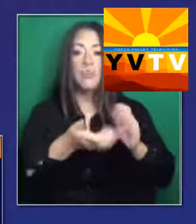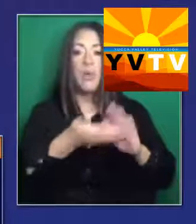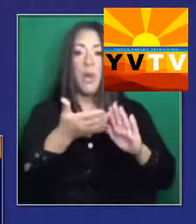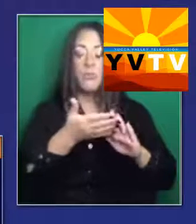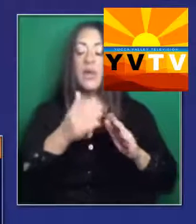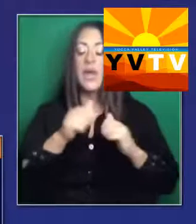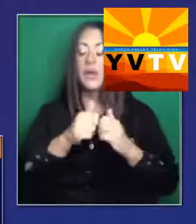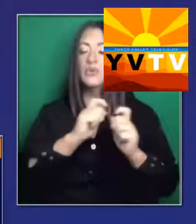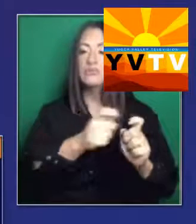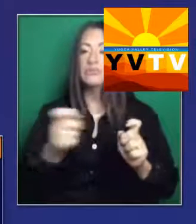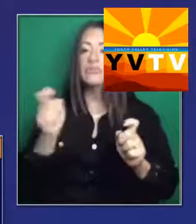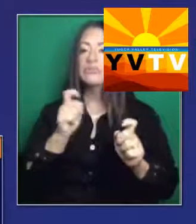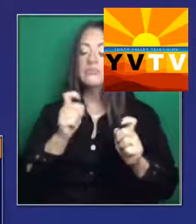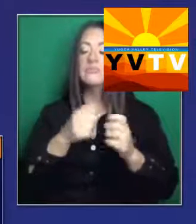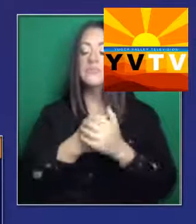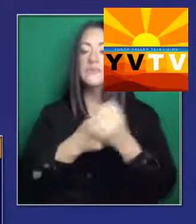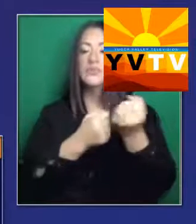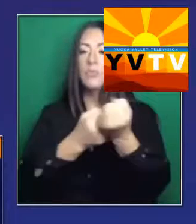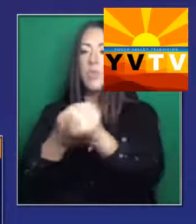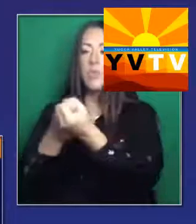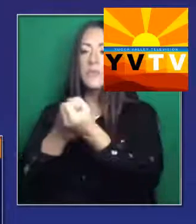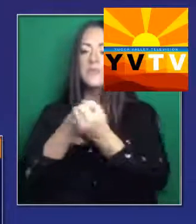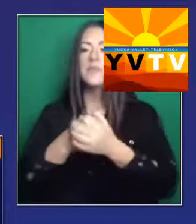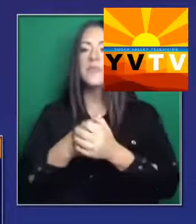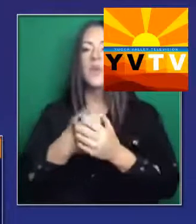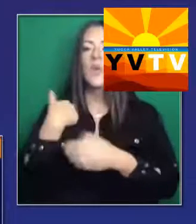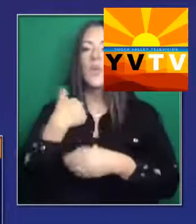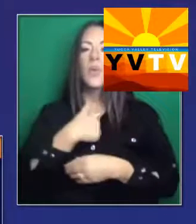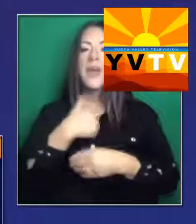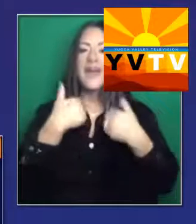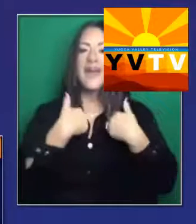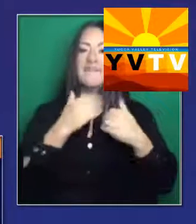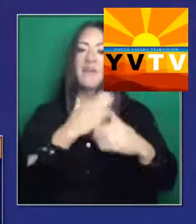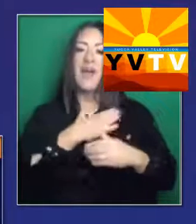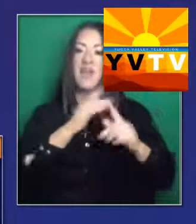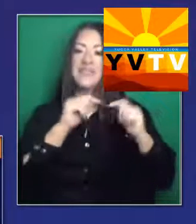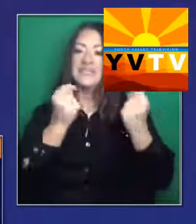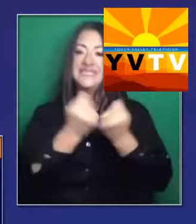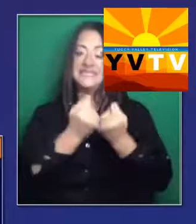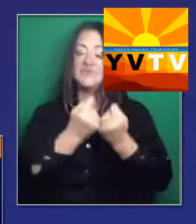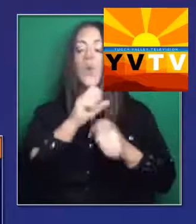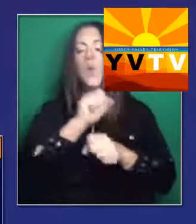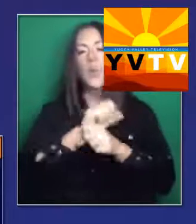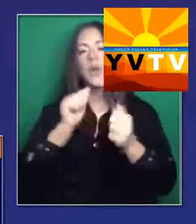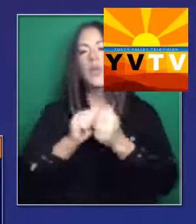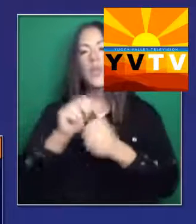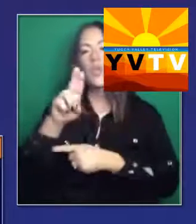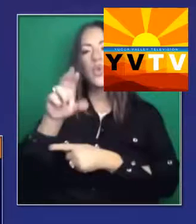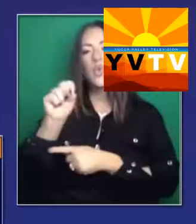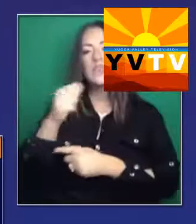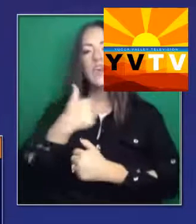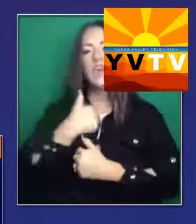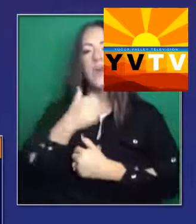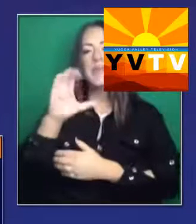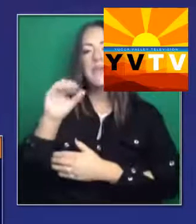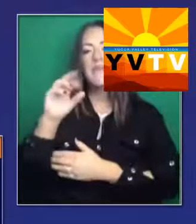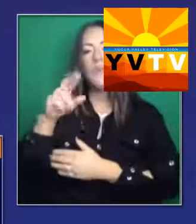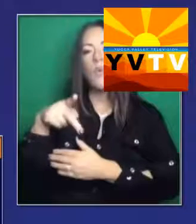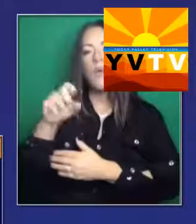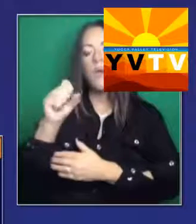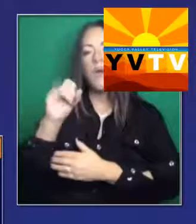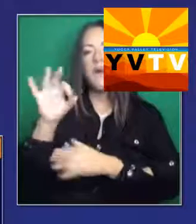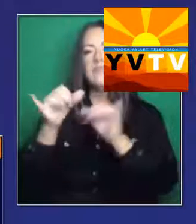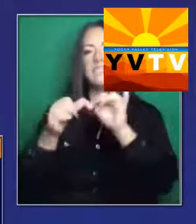agencies, working with the U.S. Army Corps of Engineers, the best of the best. These guys have been with us since the beginning of this pandemic. They're part